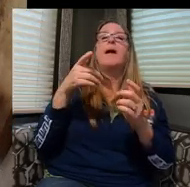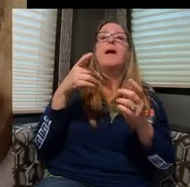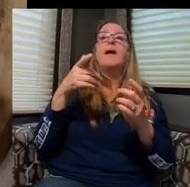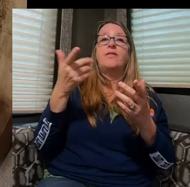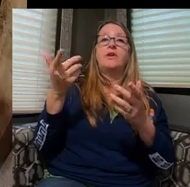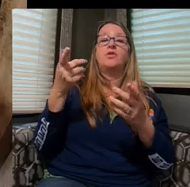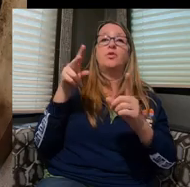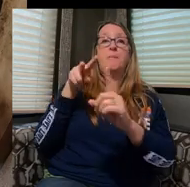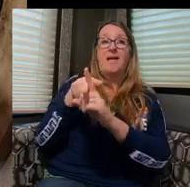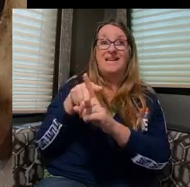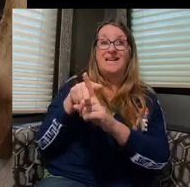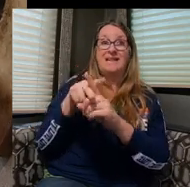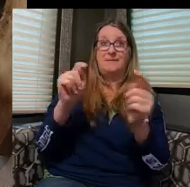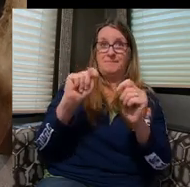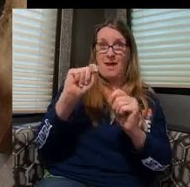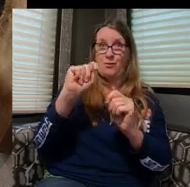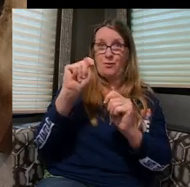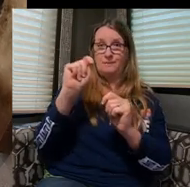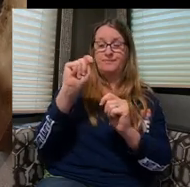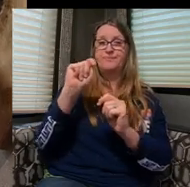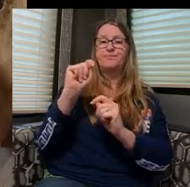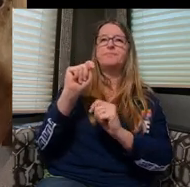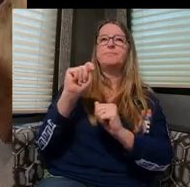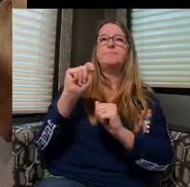heater and you plug it in here